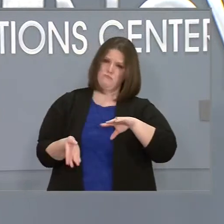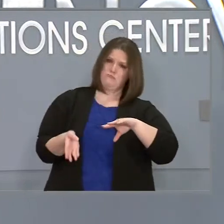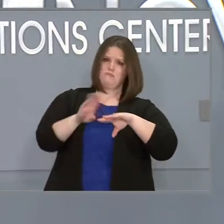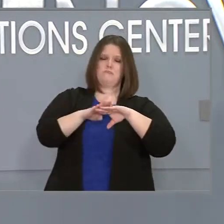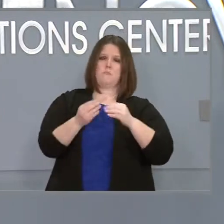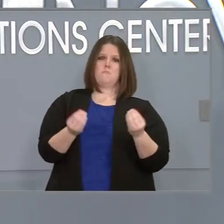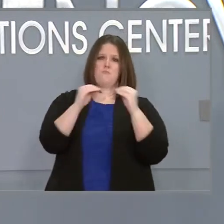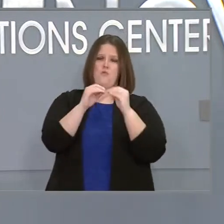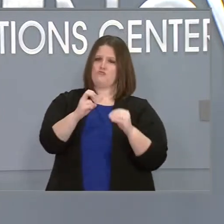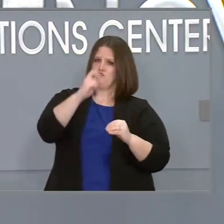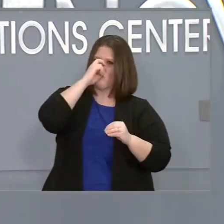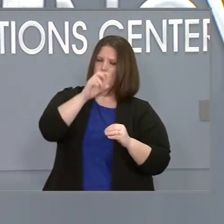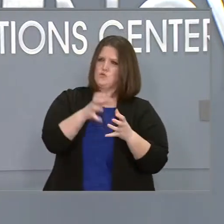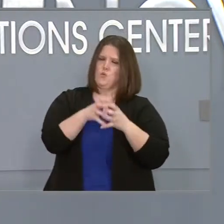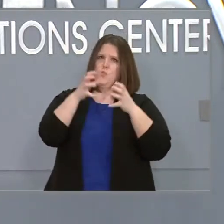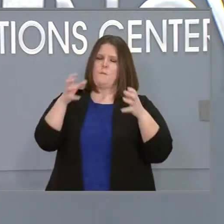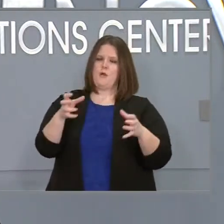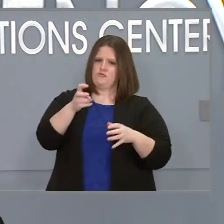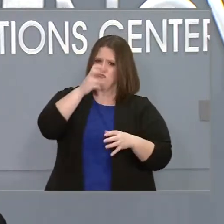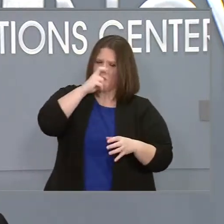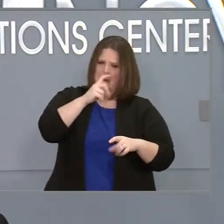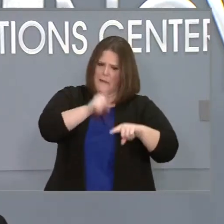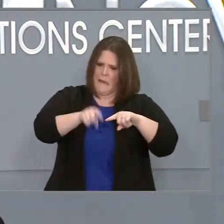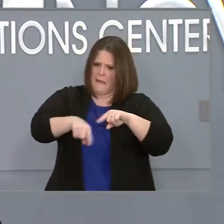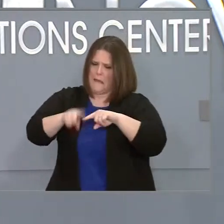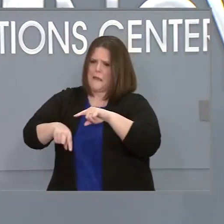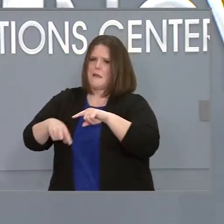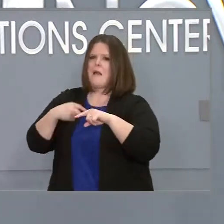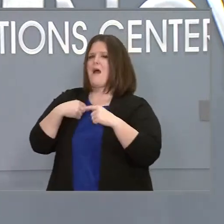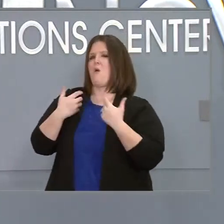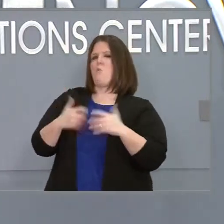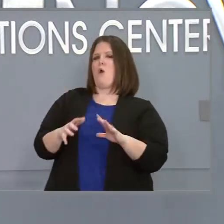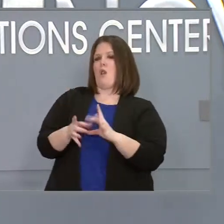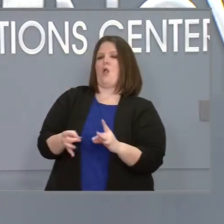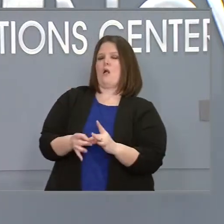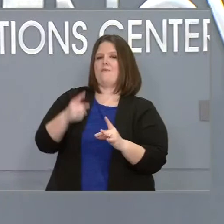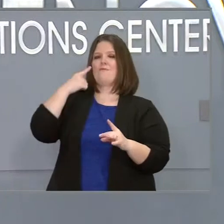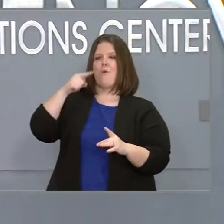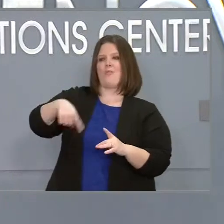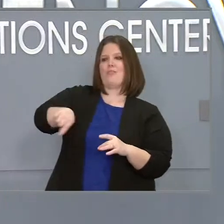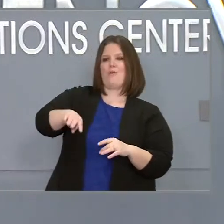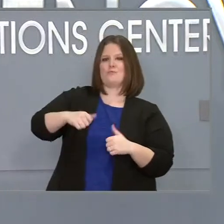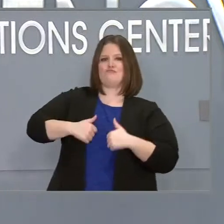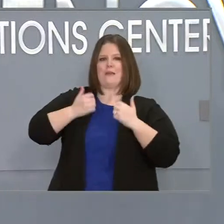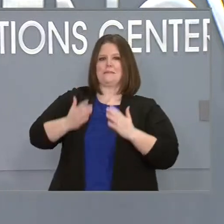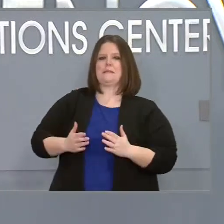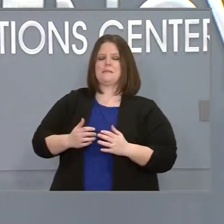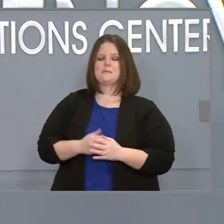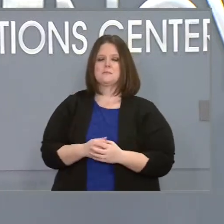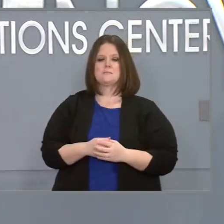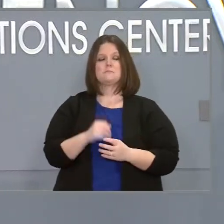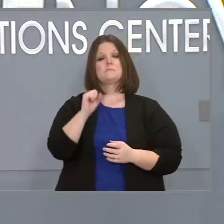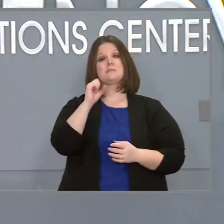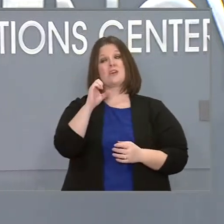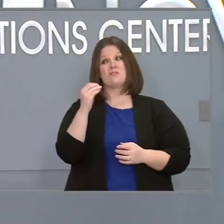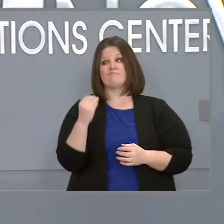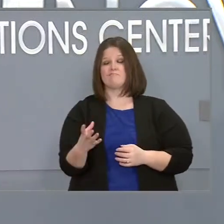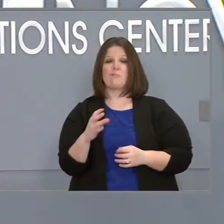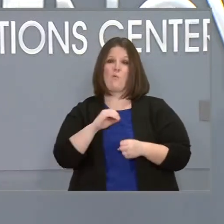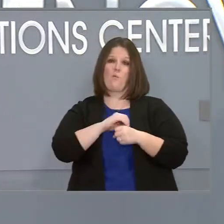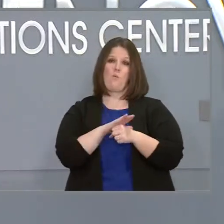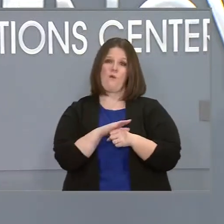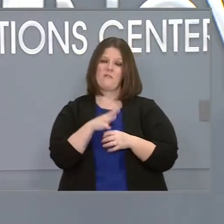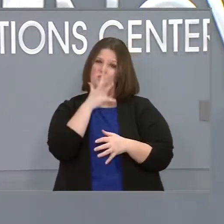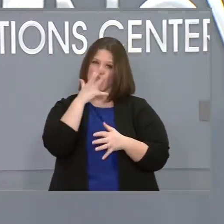that there were repercussions in other ways for some of the residents? Well, what I would say about COVID overall, this virus has been cruel, and